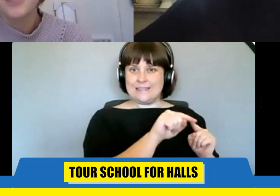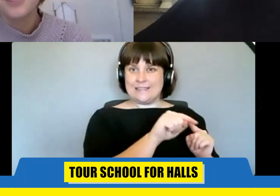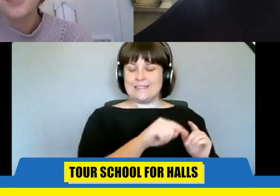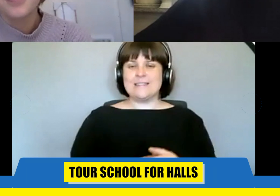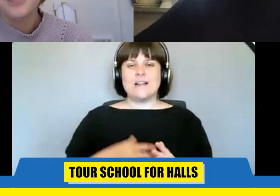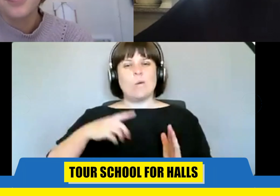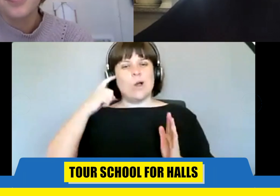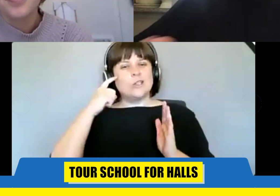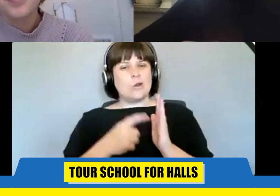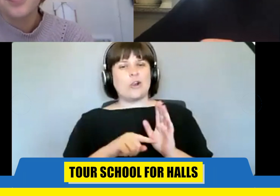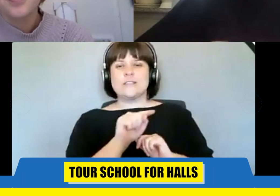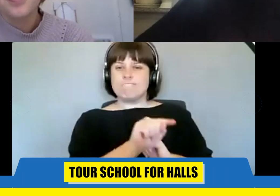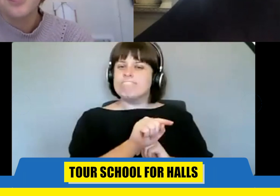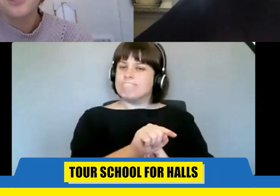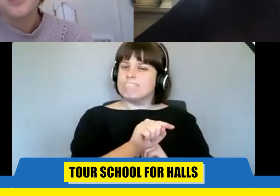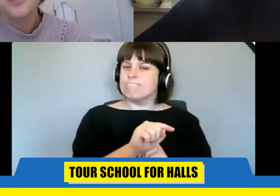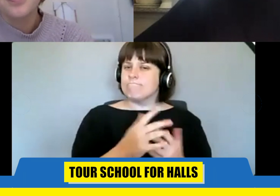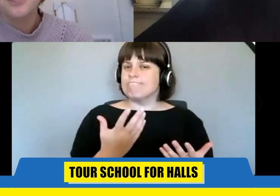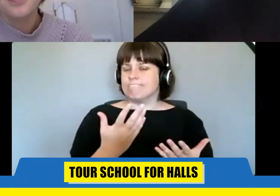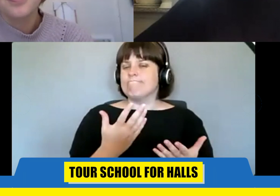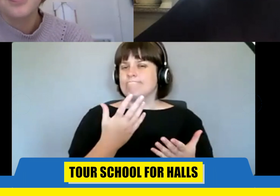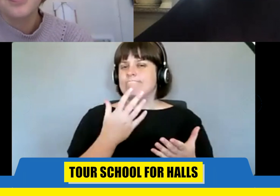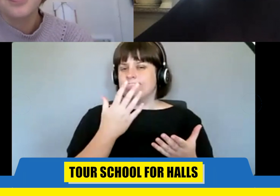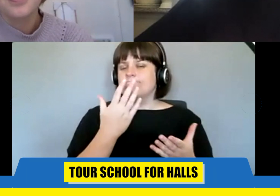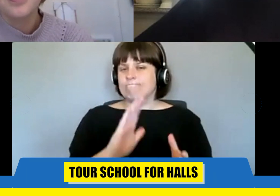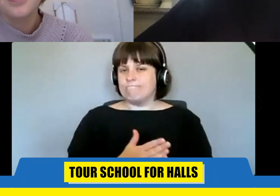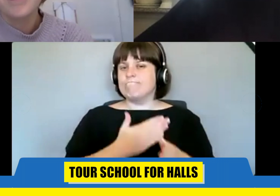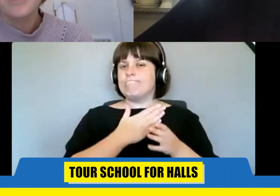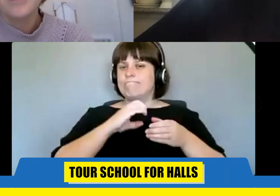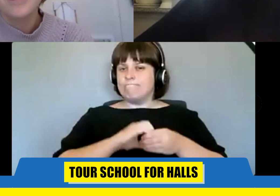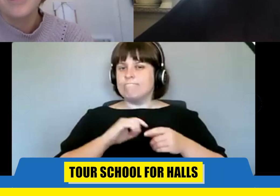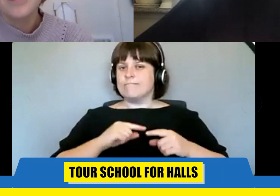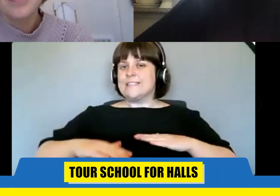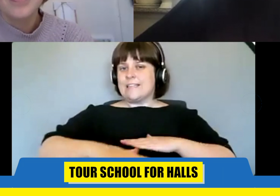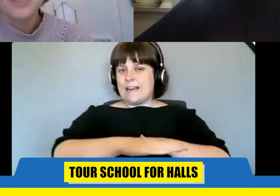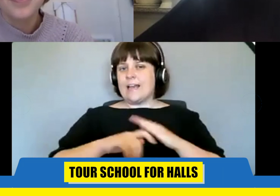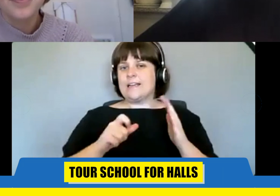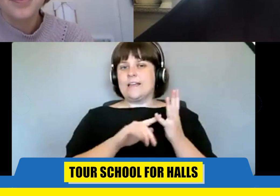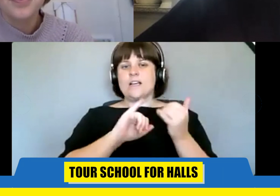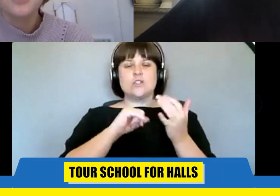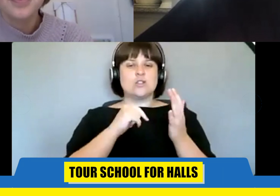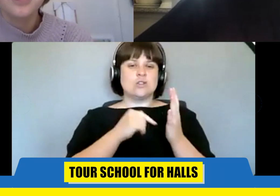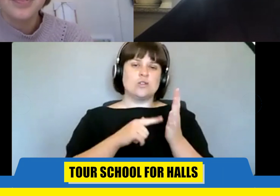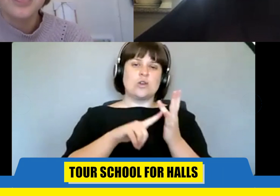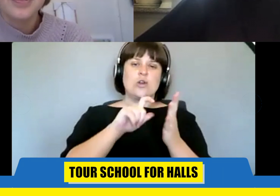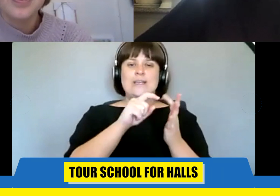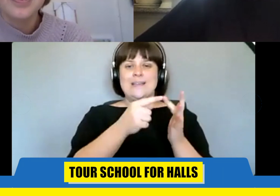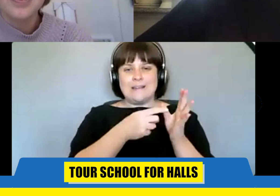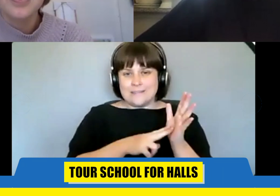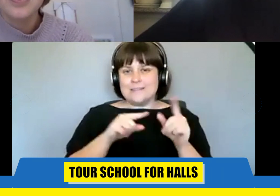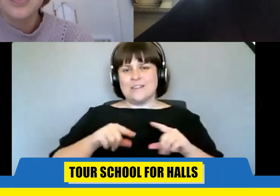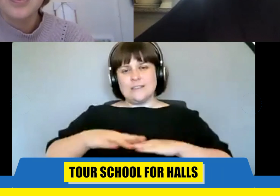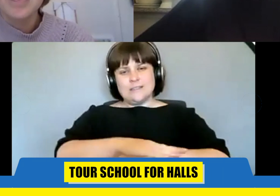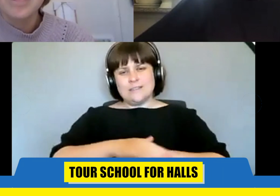acknowledge them as the custodians and the owners of this country, this beautiful country that